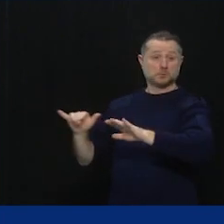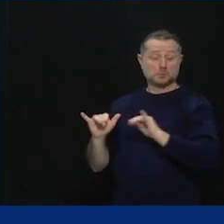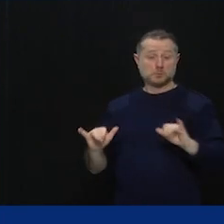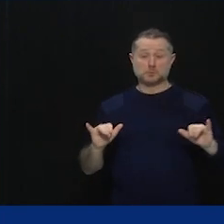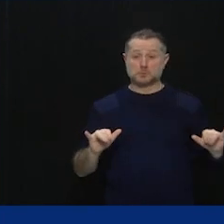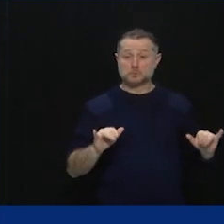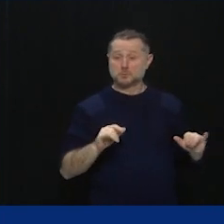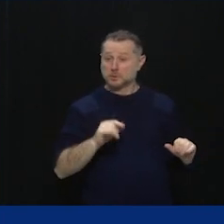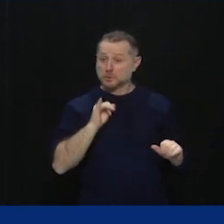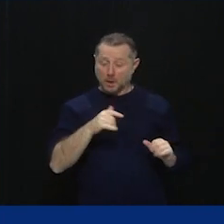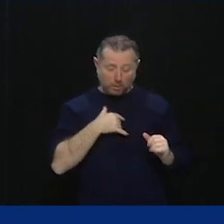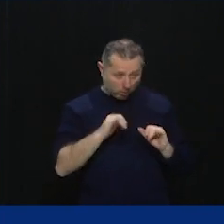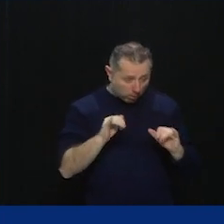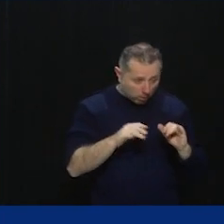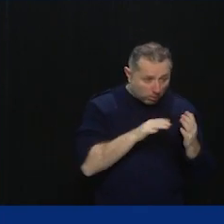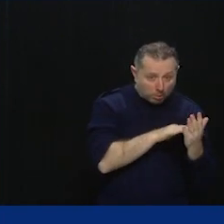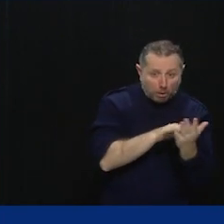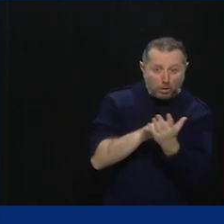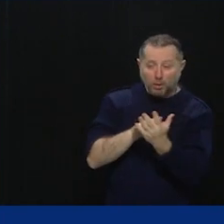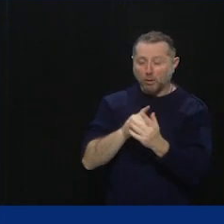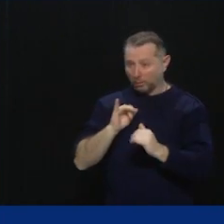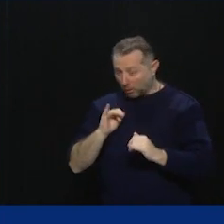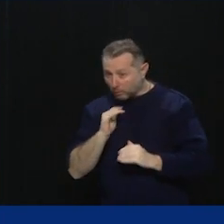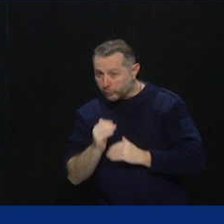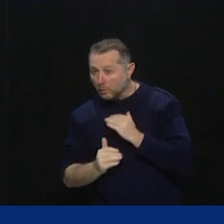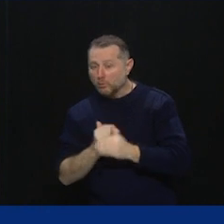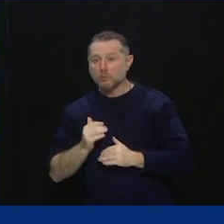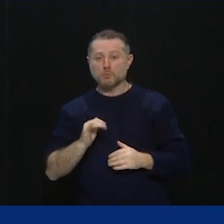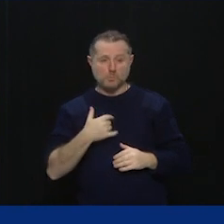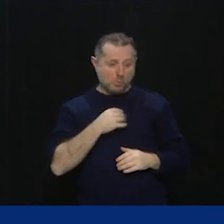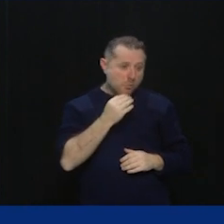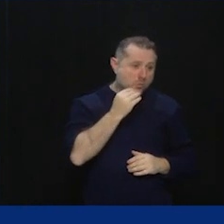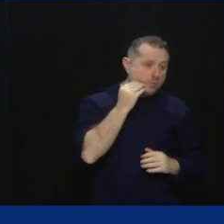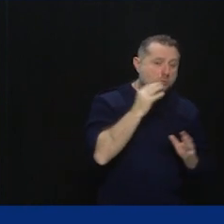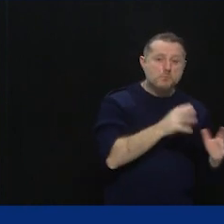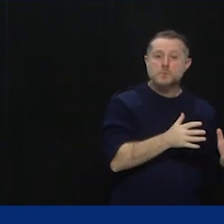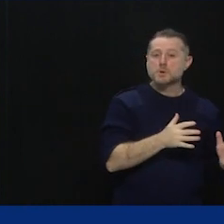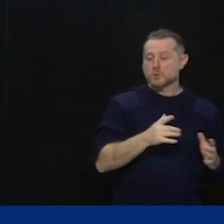1,450 homes, 360,000 feet of office, medical, or industrial,